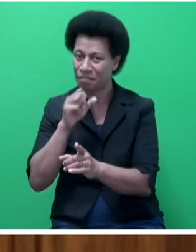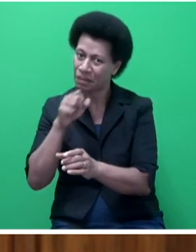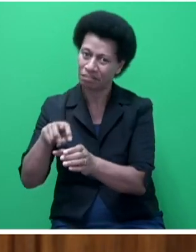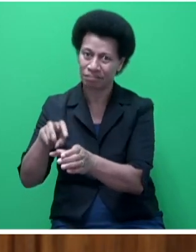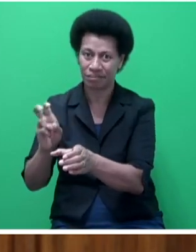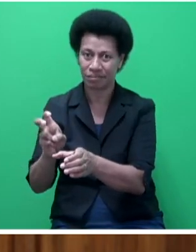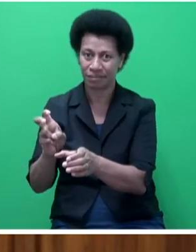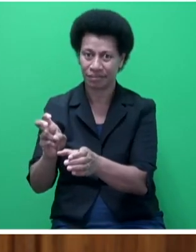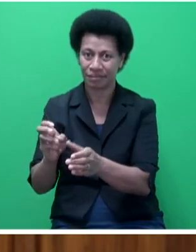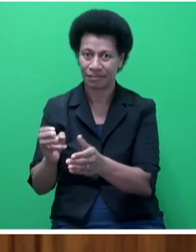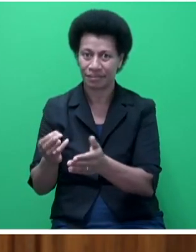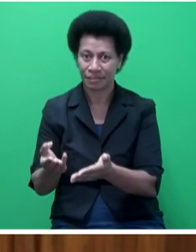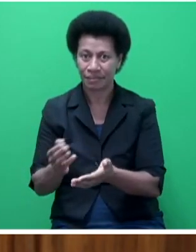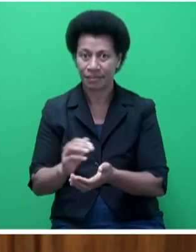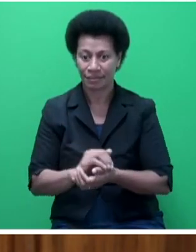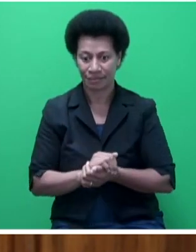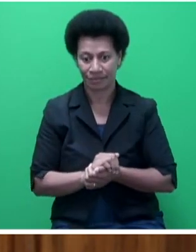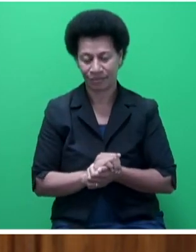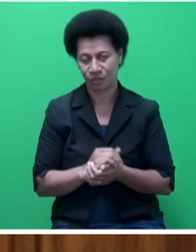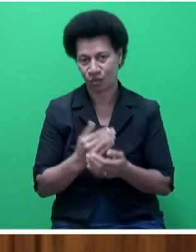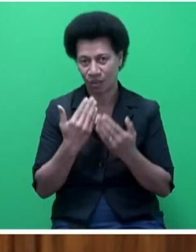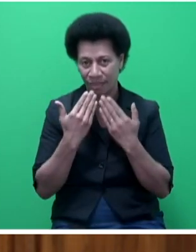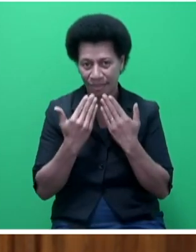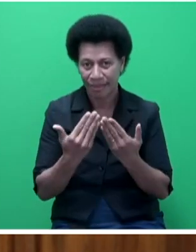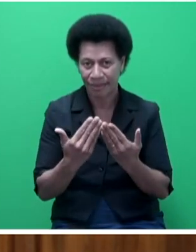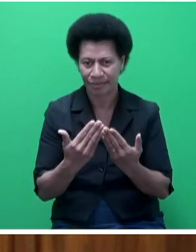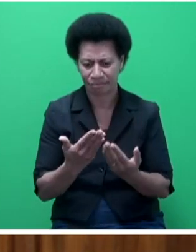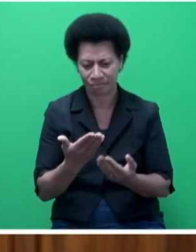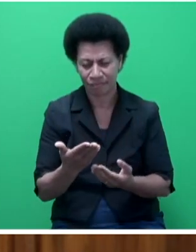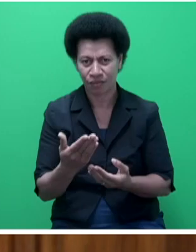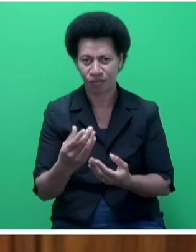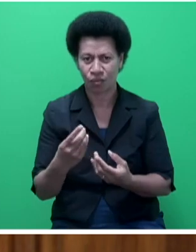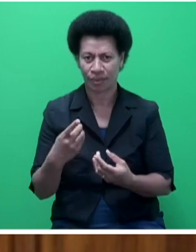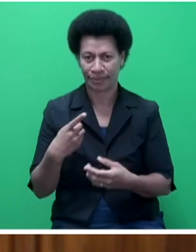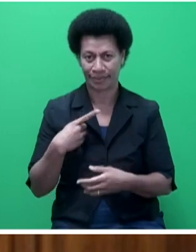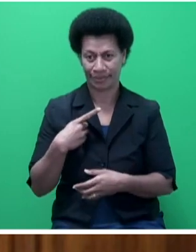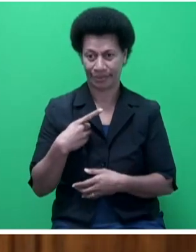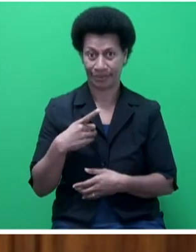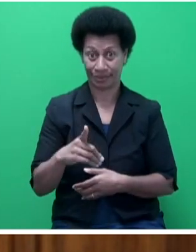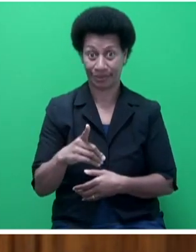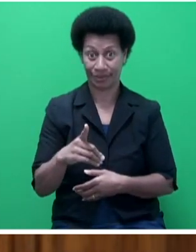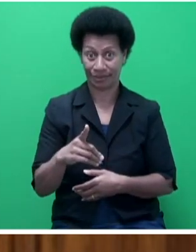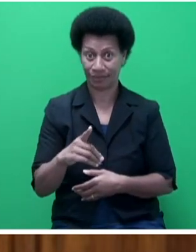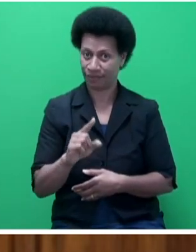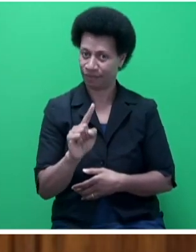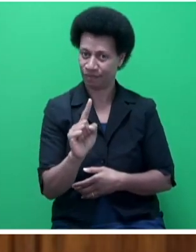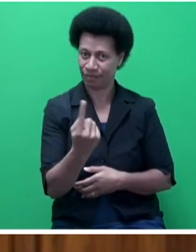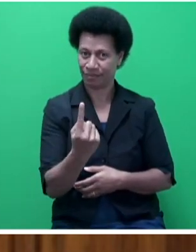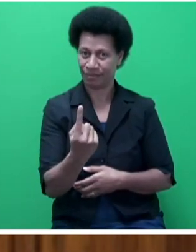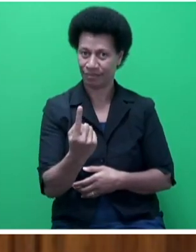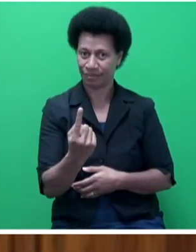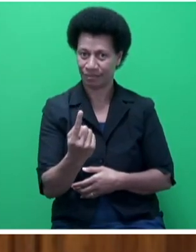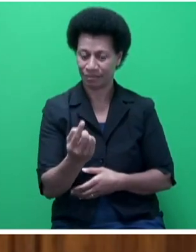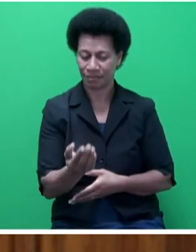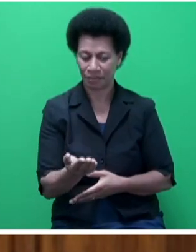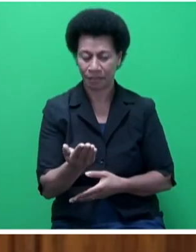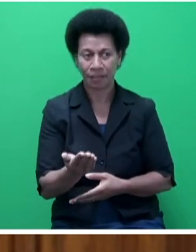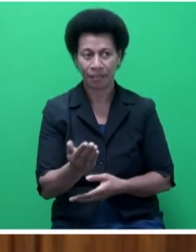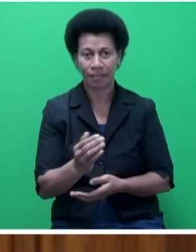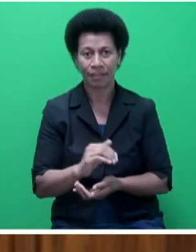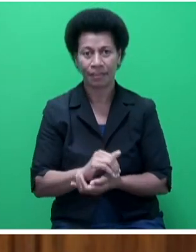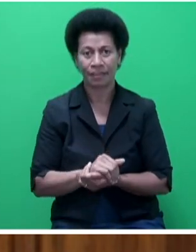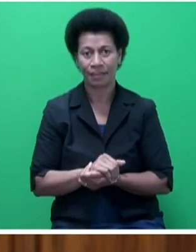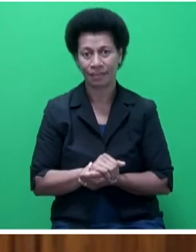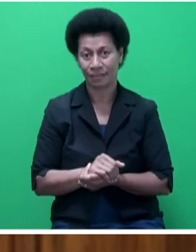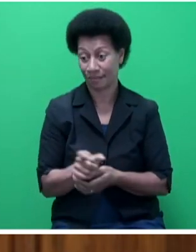him for putting the sanctity and dignity of Parliament first and before himself. This honourable and selfless